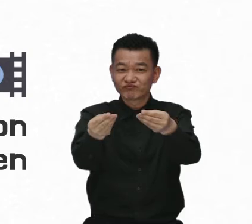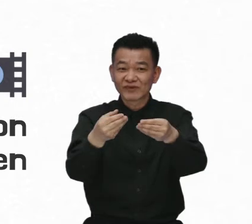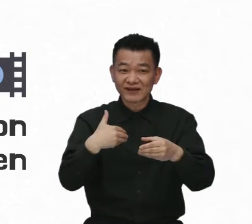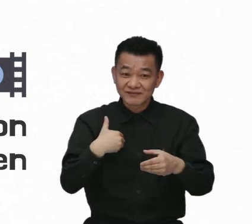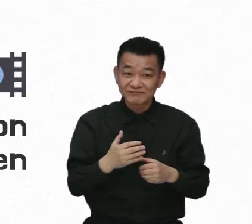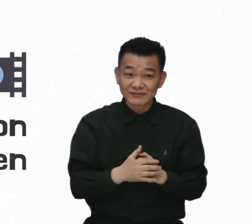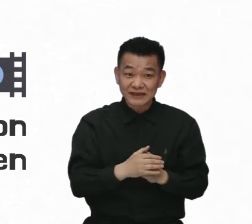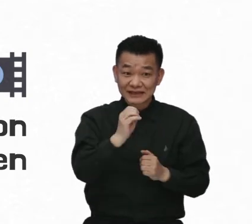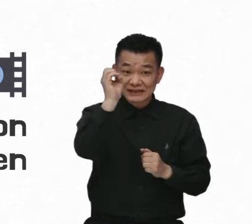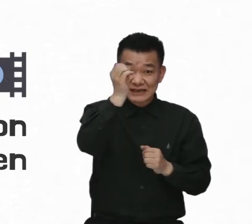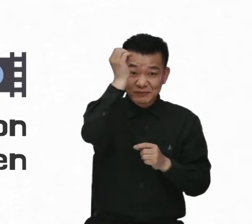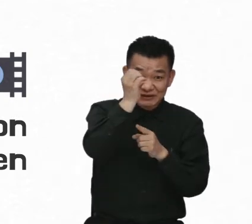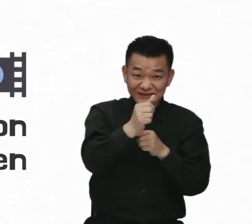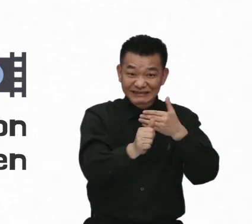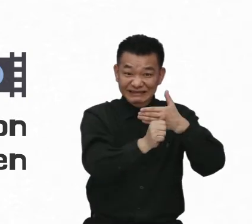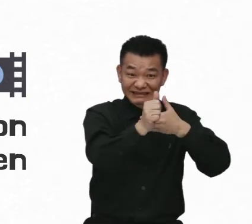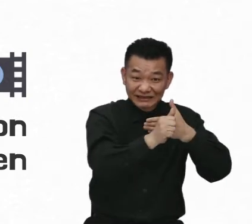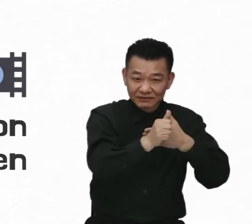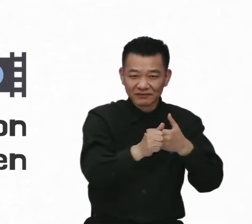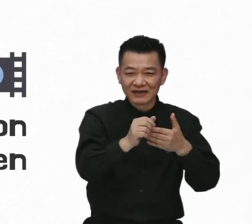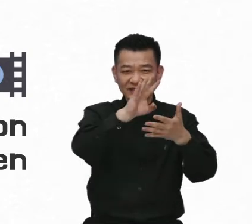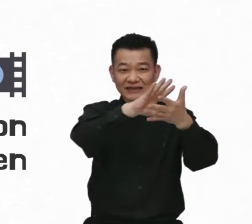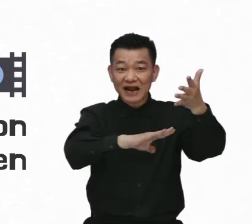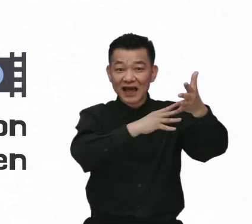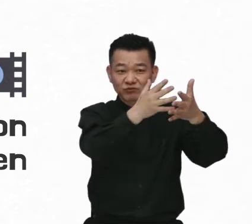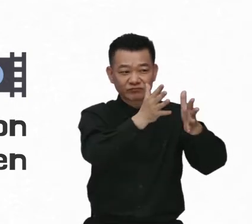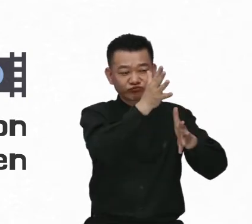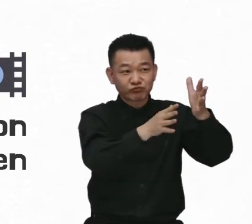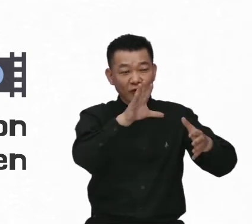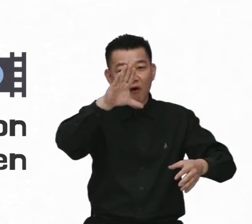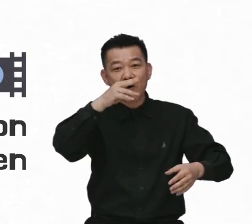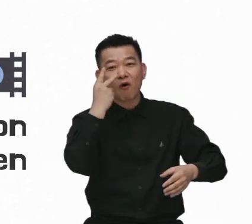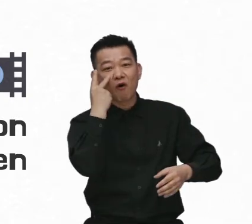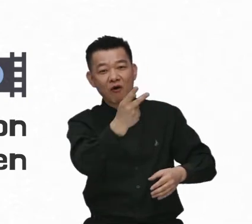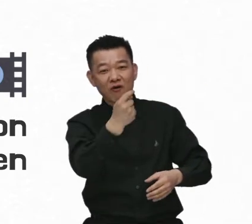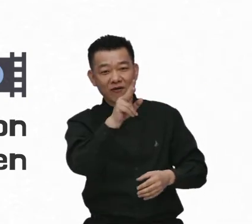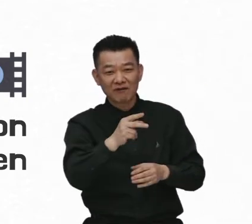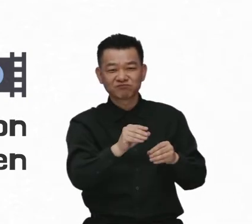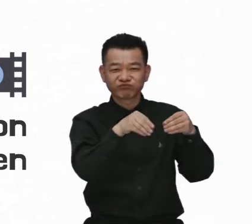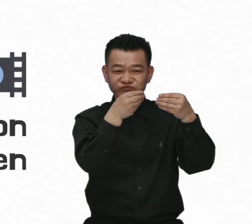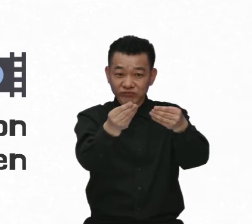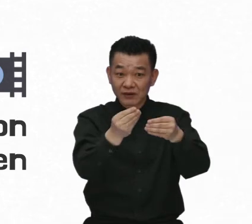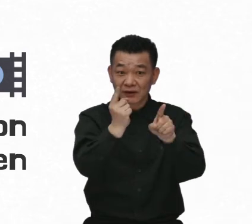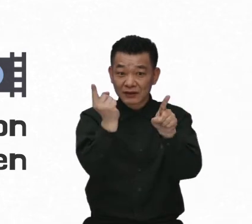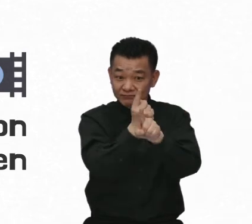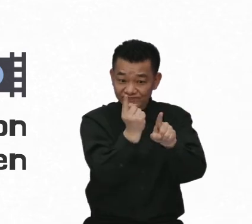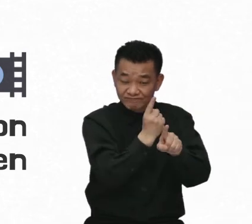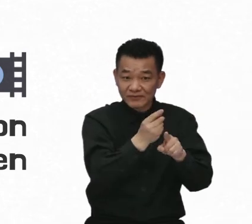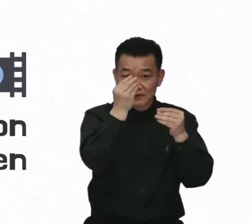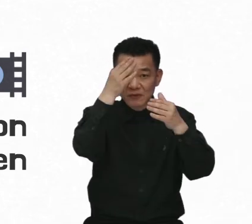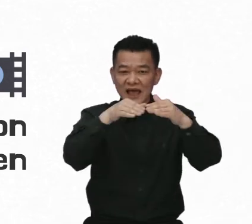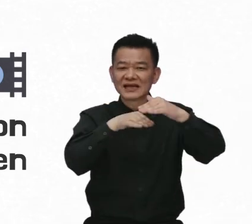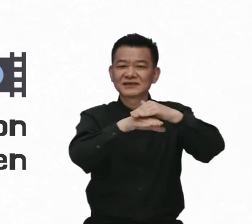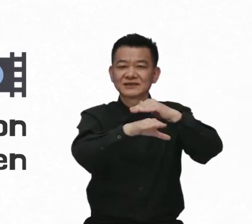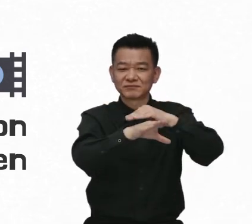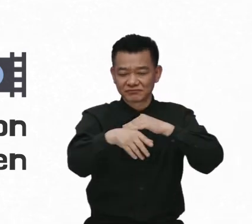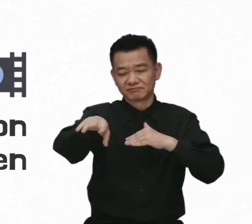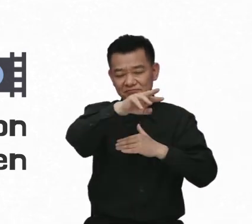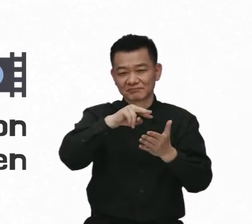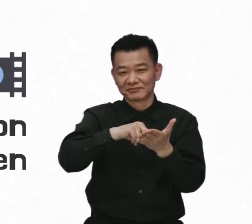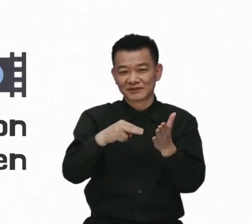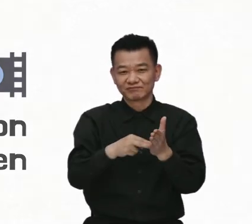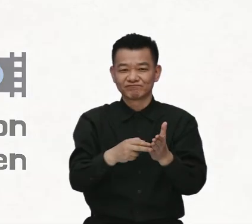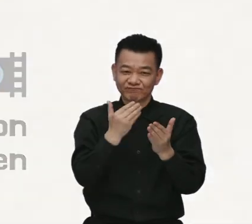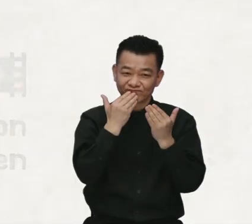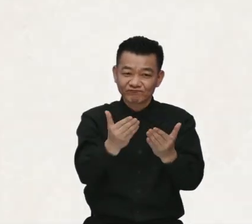screen. Emergency text messages are being provided in a sign language video as well, that ensures accessibility to